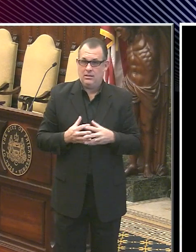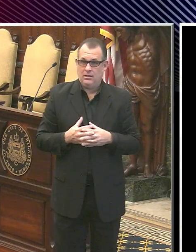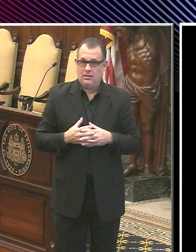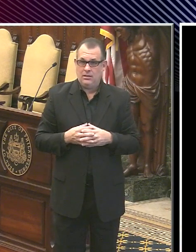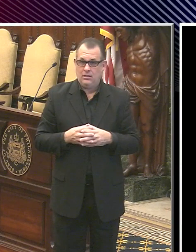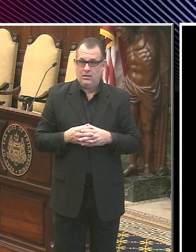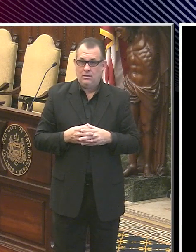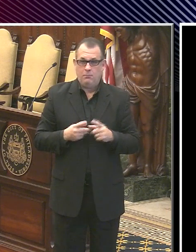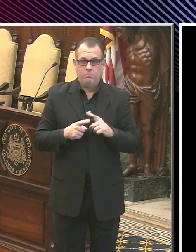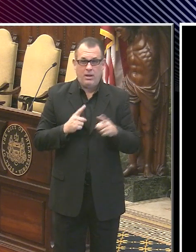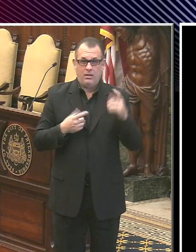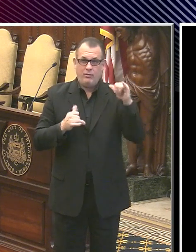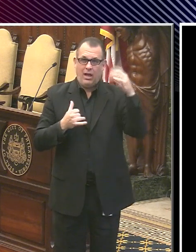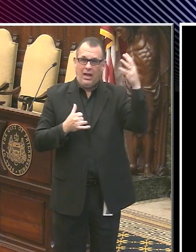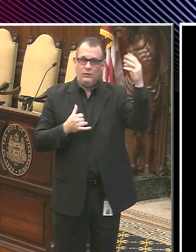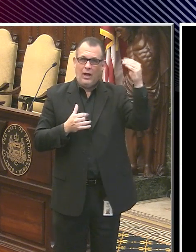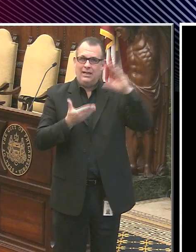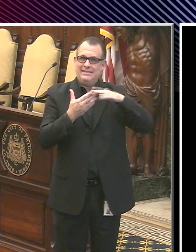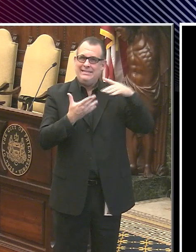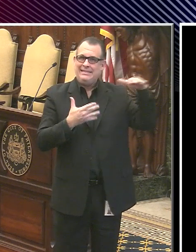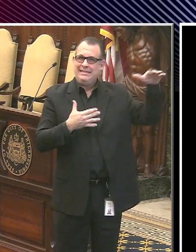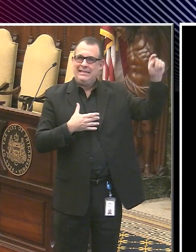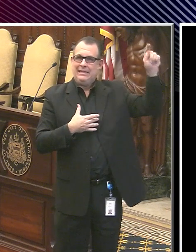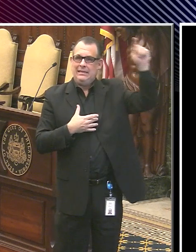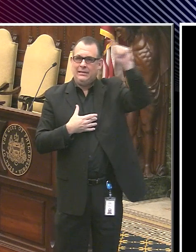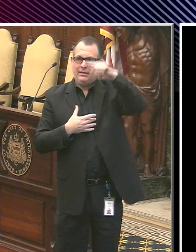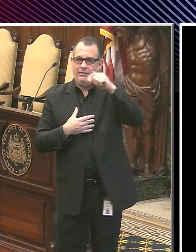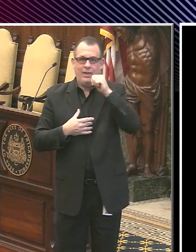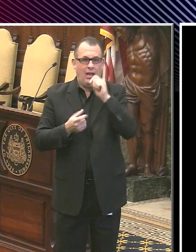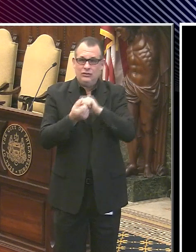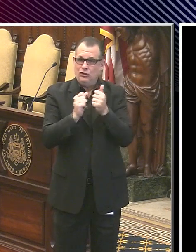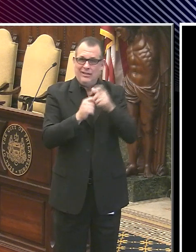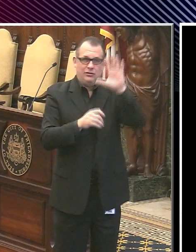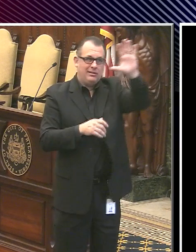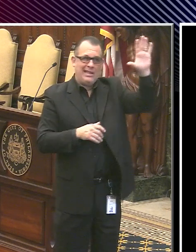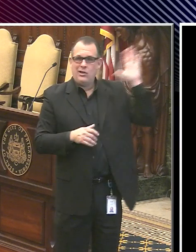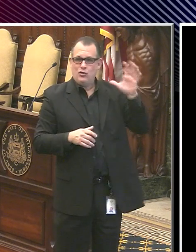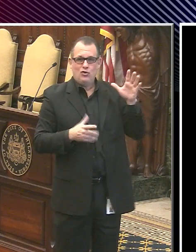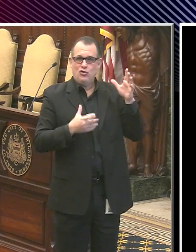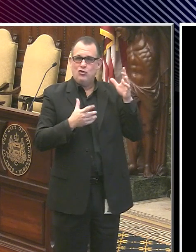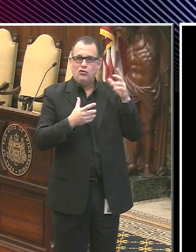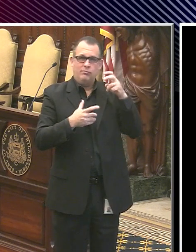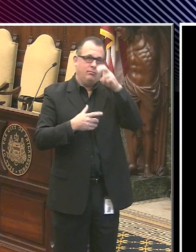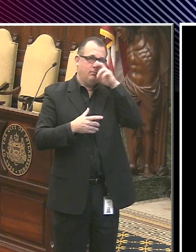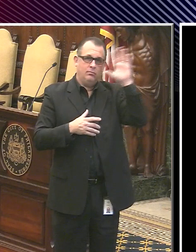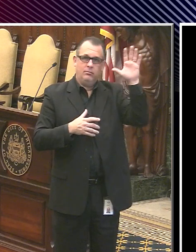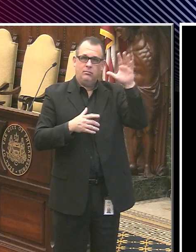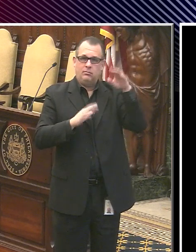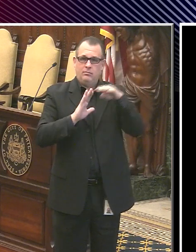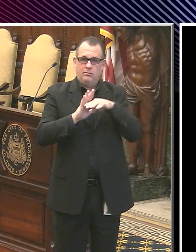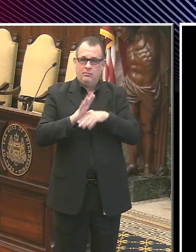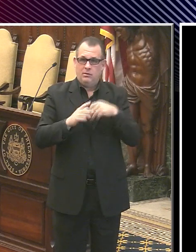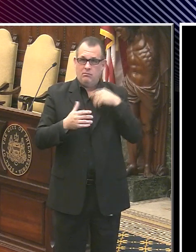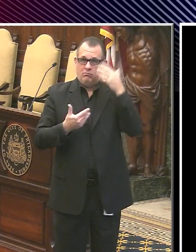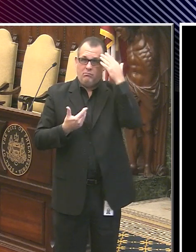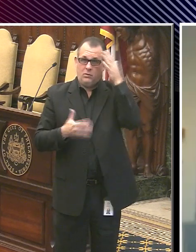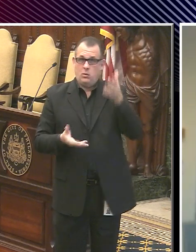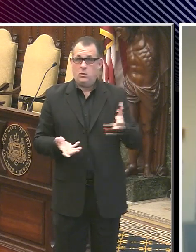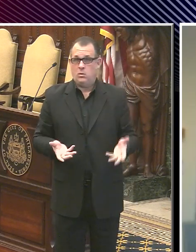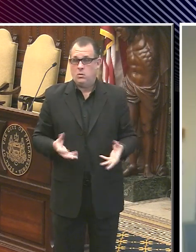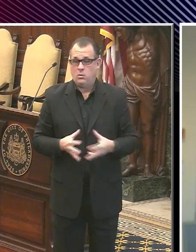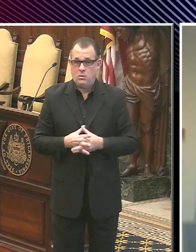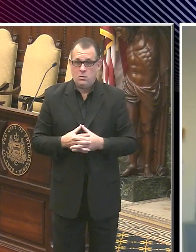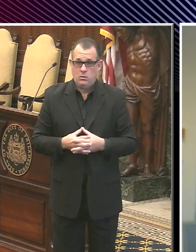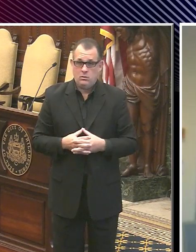But if they're playing in the burbs and the burbs haven't changed their situation by then, I don't know. So